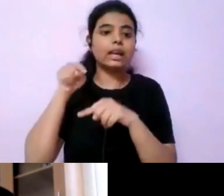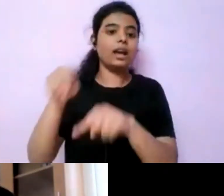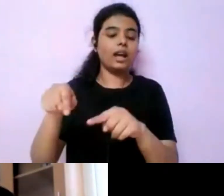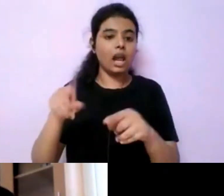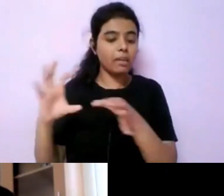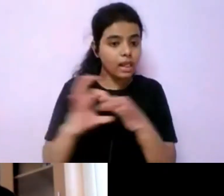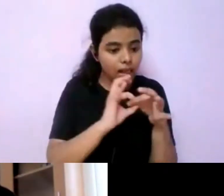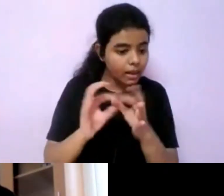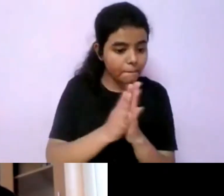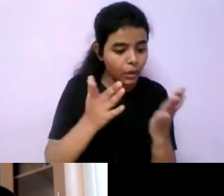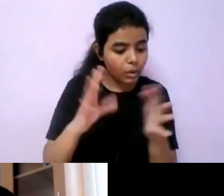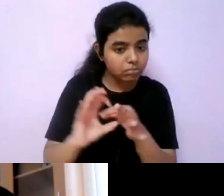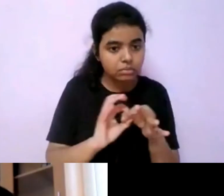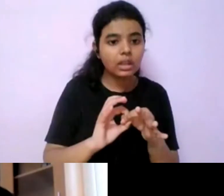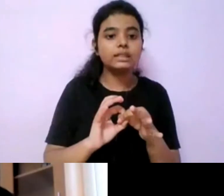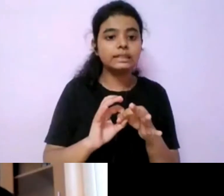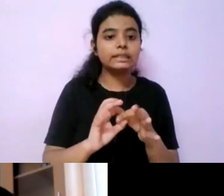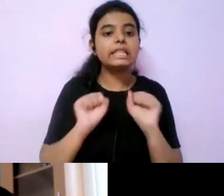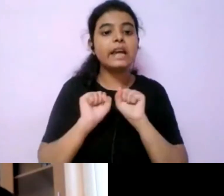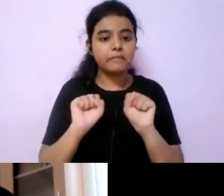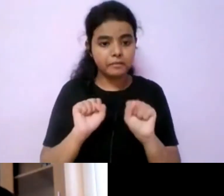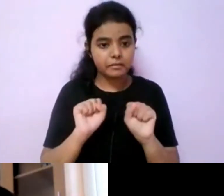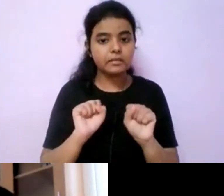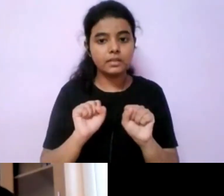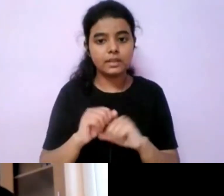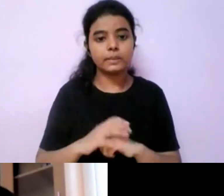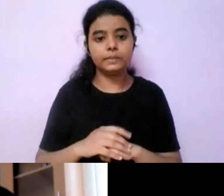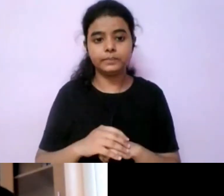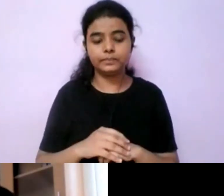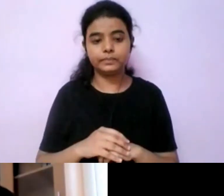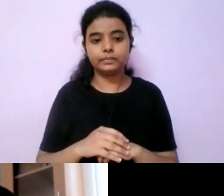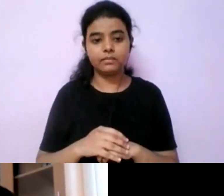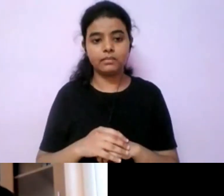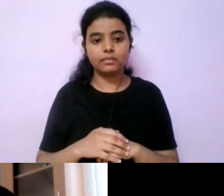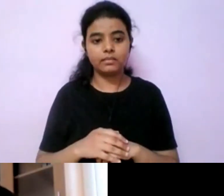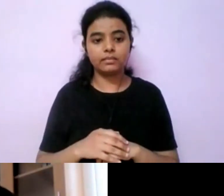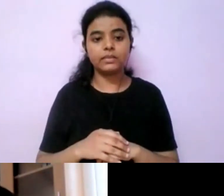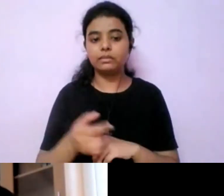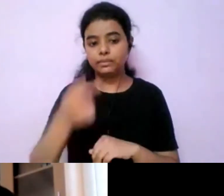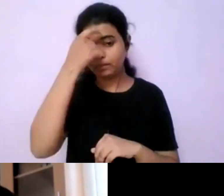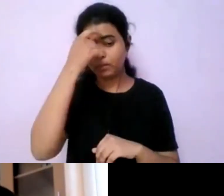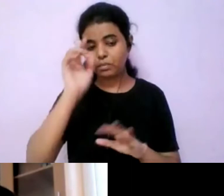and criticizing and critically using such established scholars as Foucault. I think that's a problem.